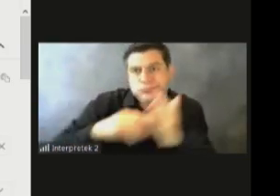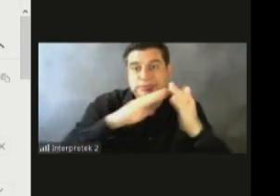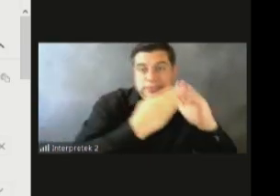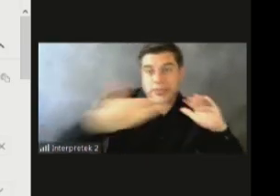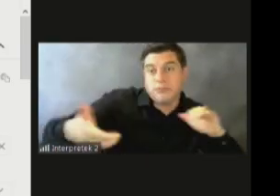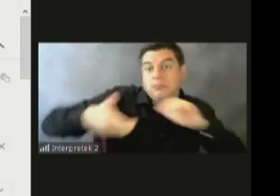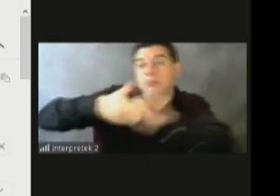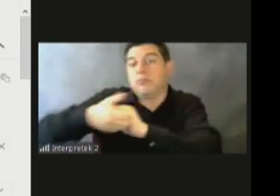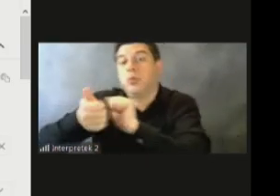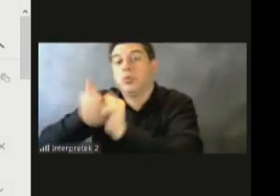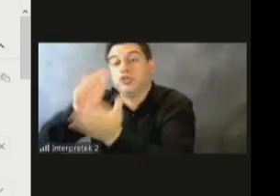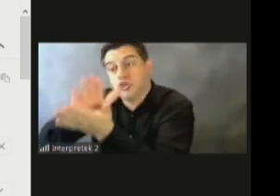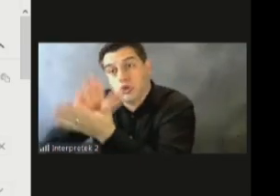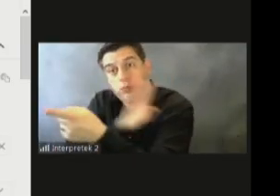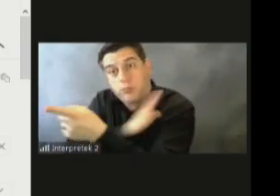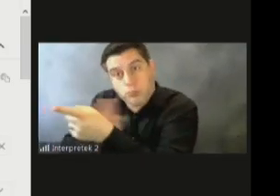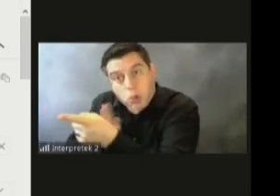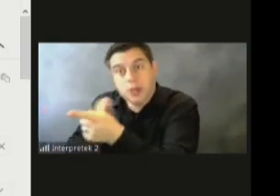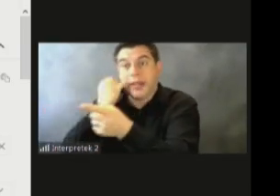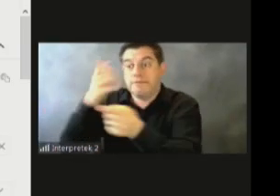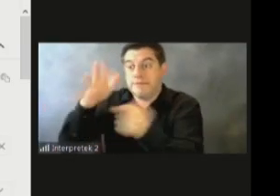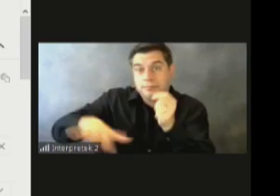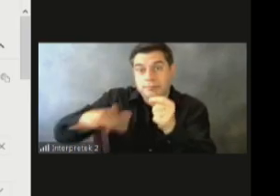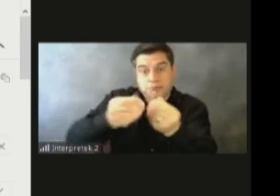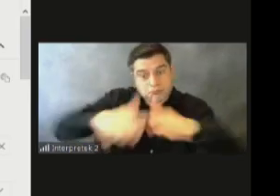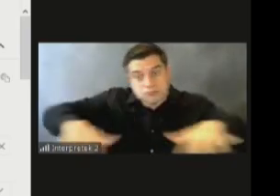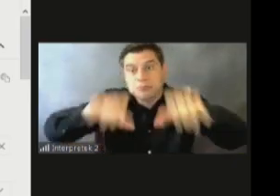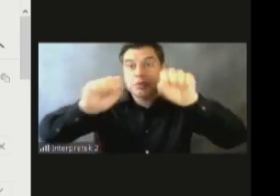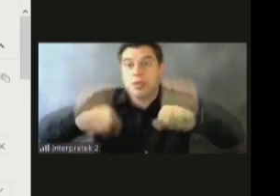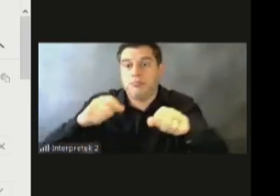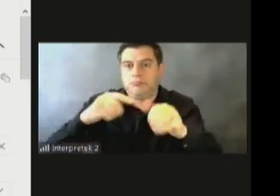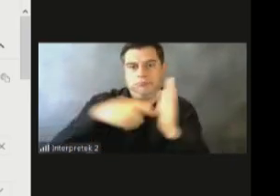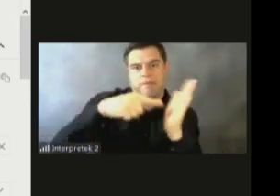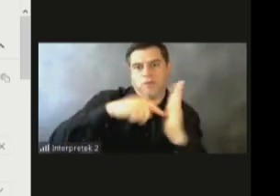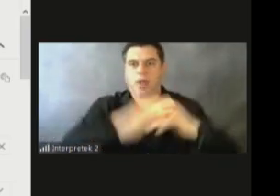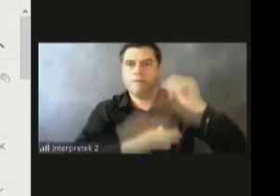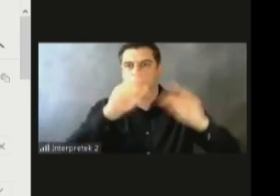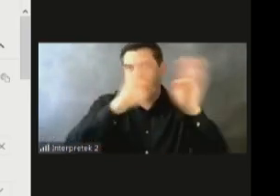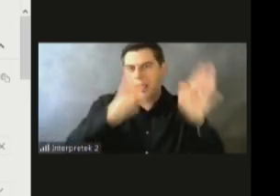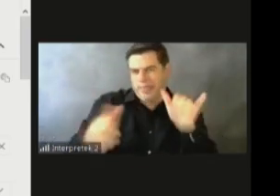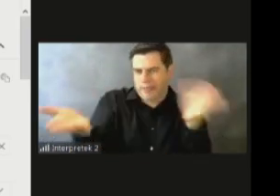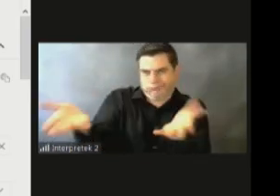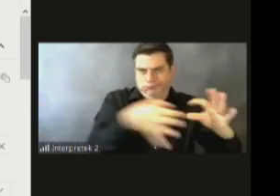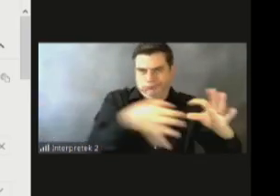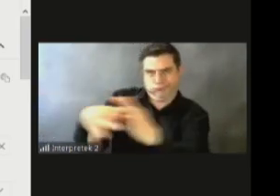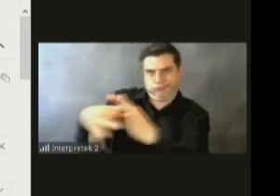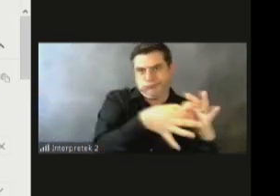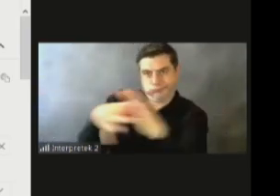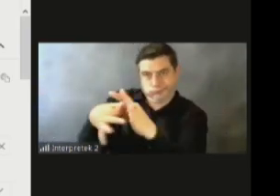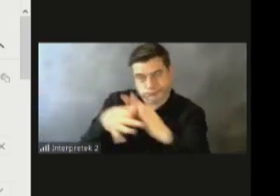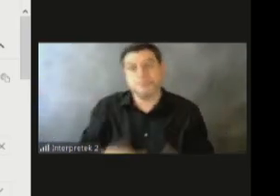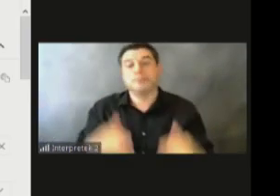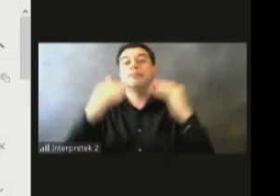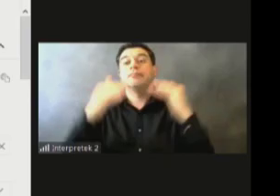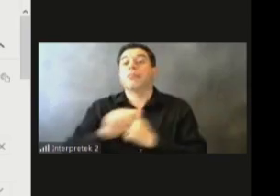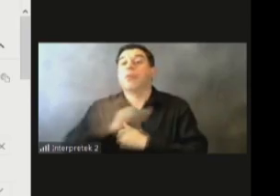affordable housing, and that partnership could be fruitful. The report also discusses other ways to partner with entities that may have land that